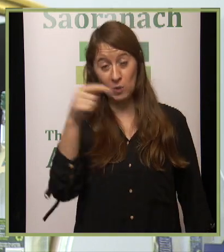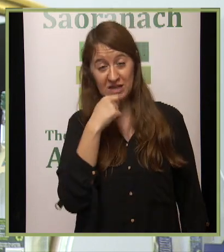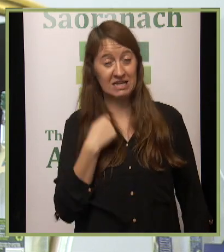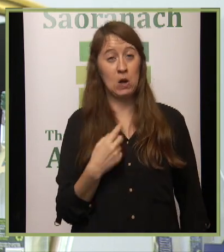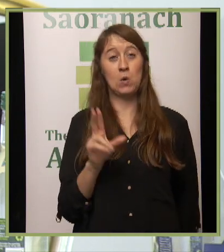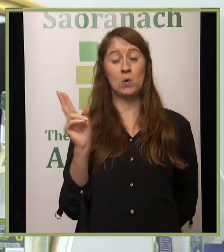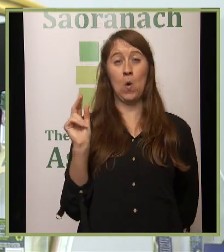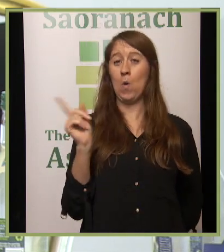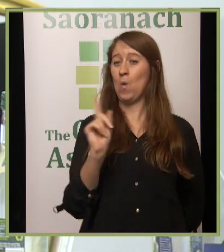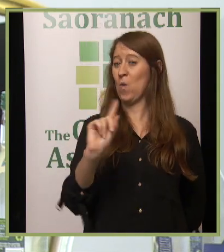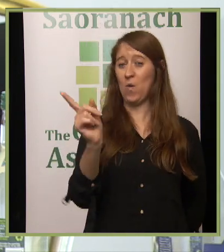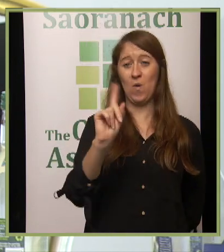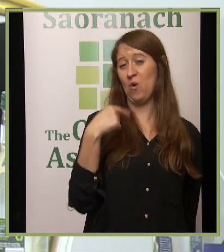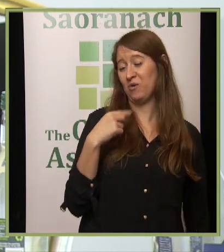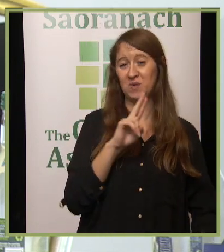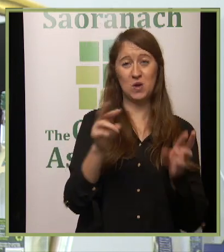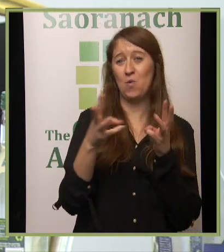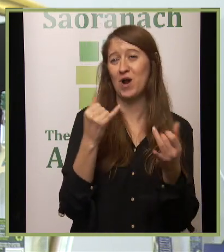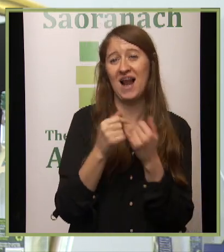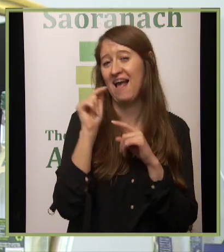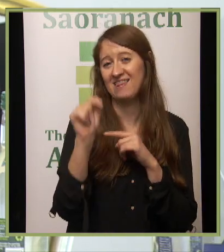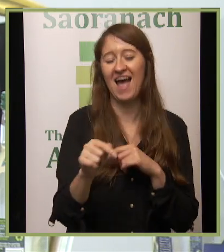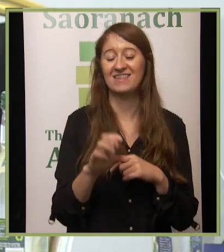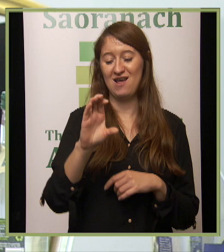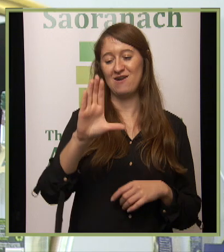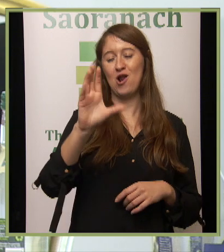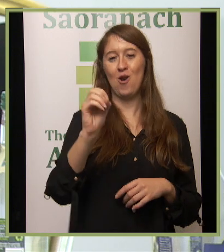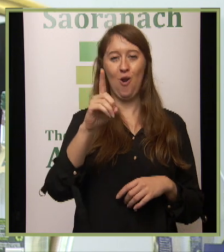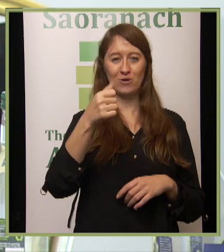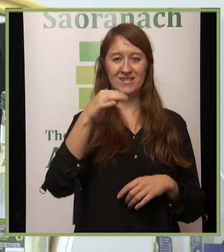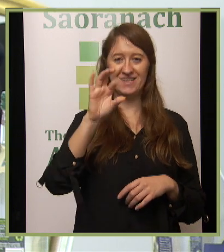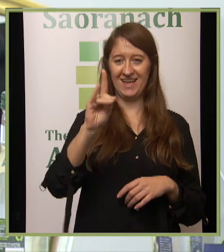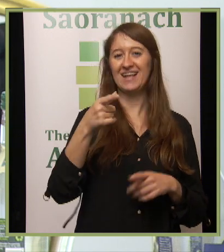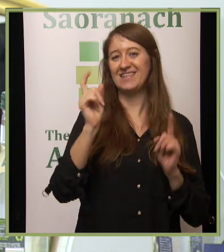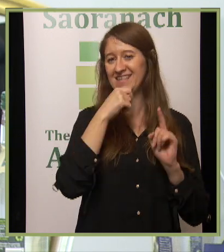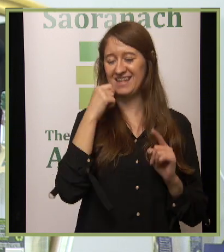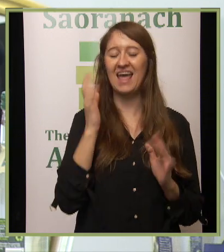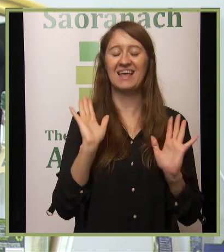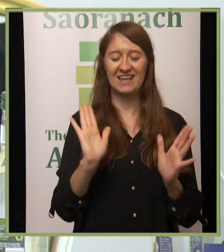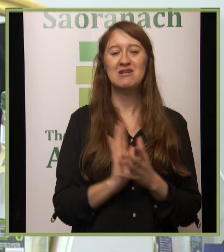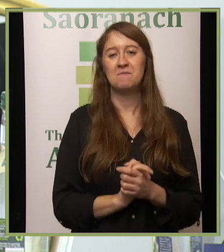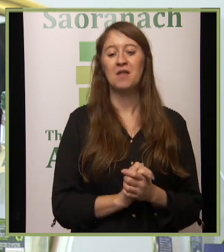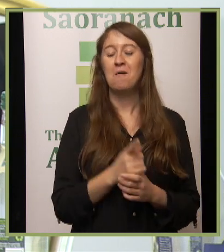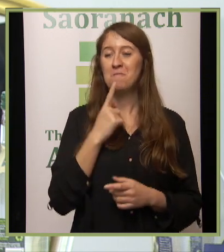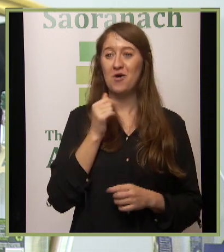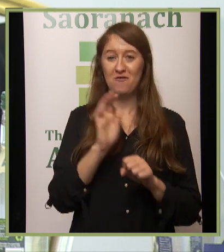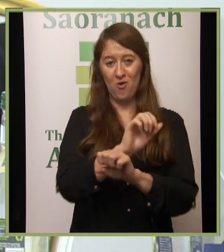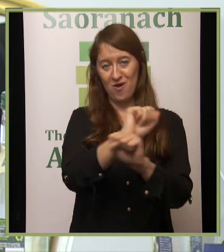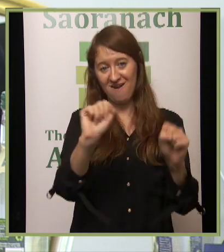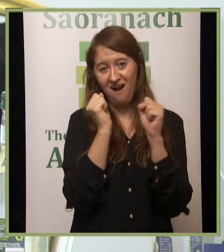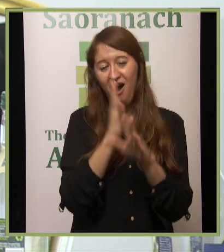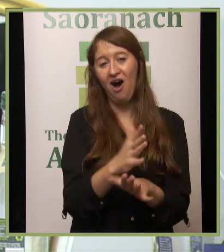all. We flipped that. So to all of you, I have learned so much, but not half